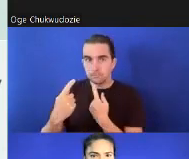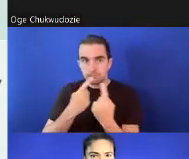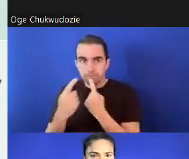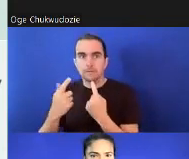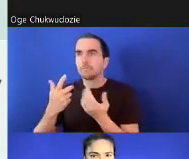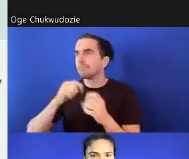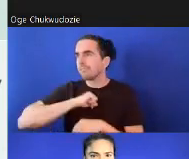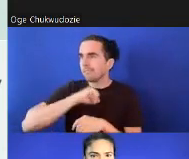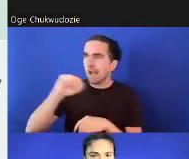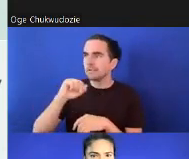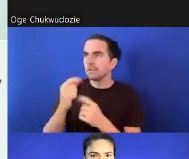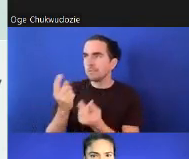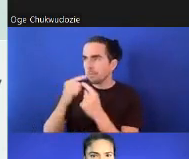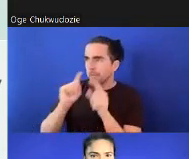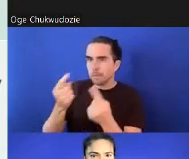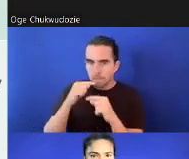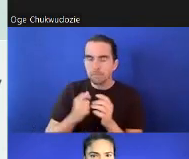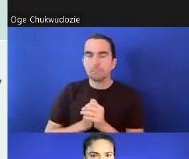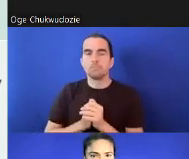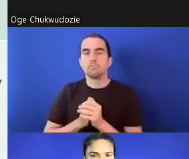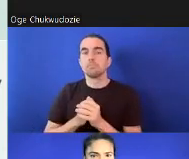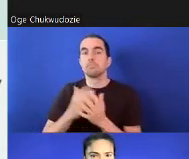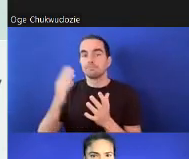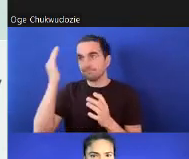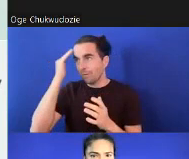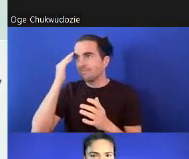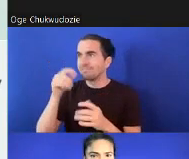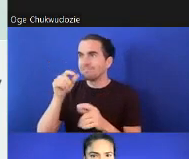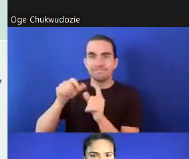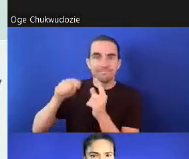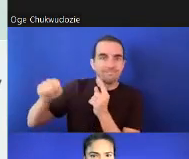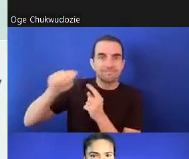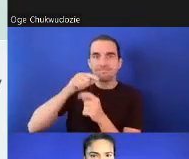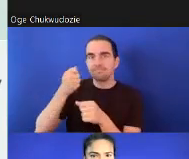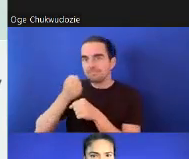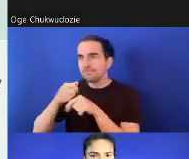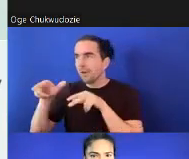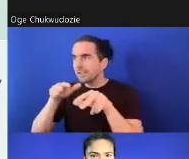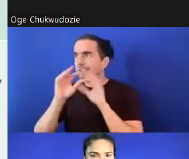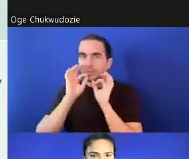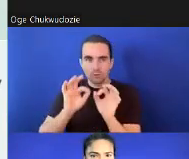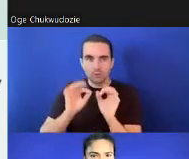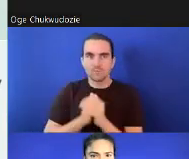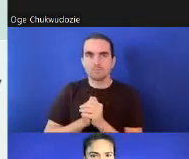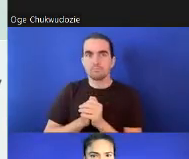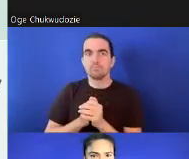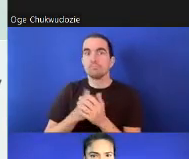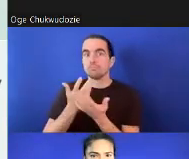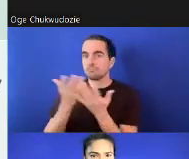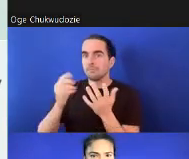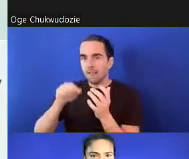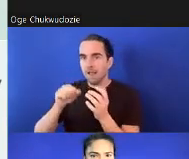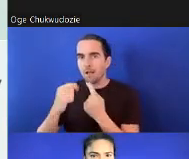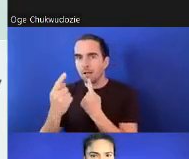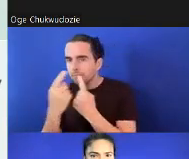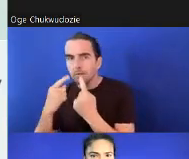other organizations. It's usually faster for them to quickly say, oh, we don't provide this service, but we'll refer to point A, or you can